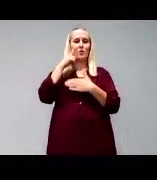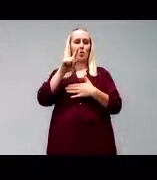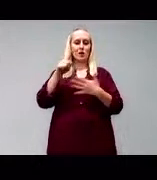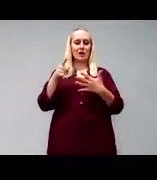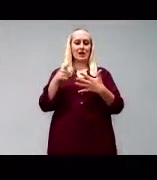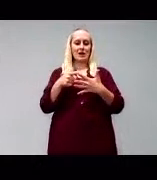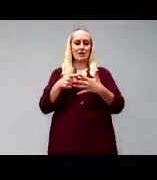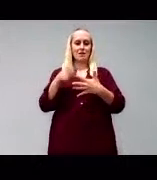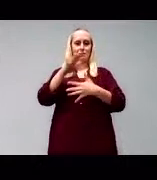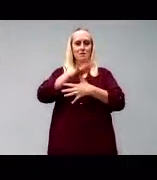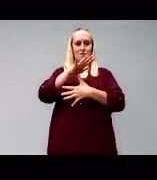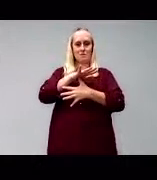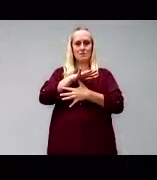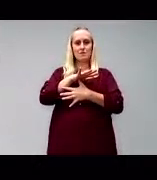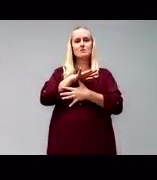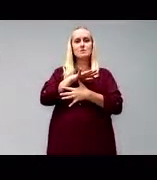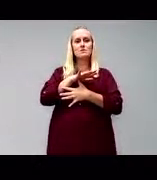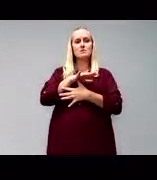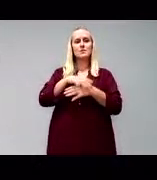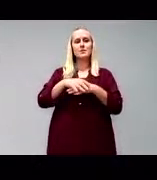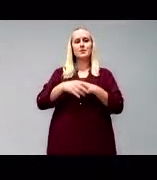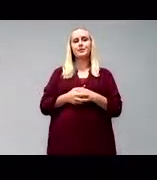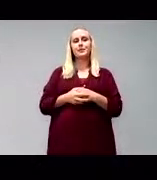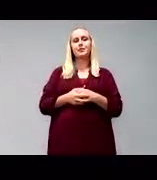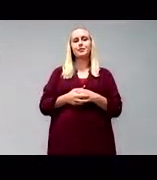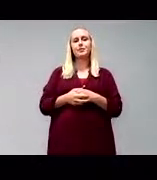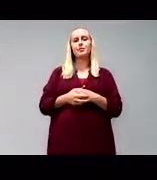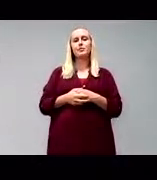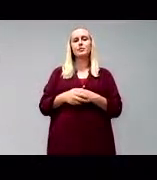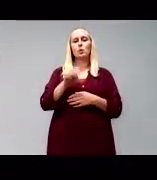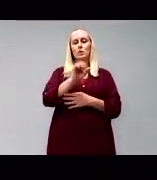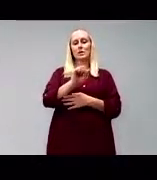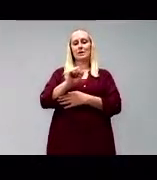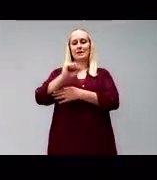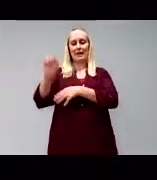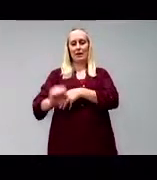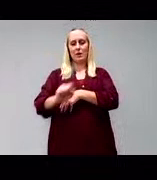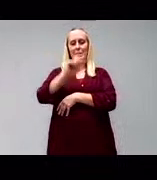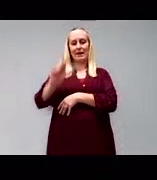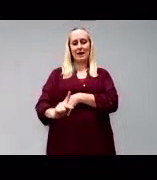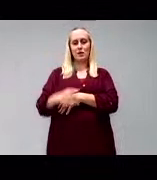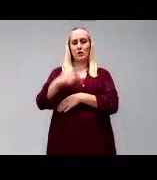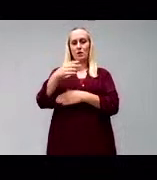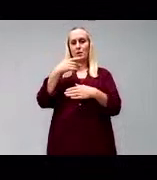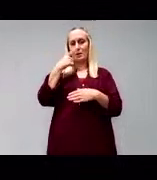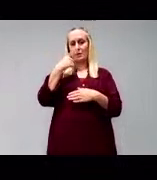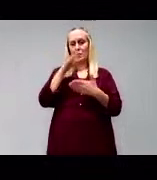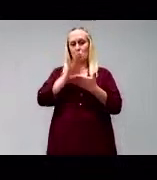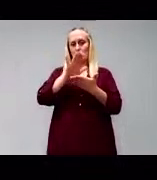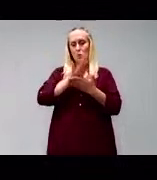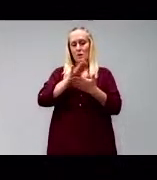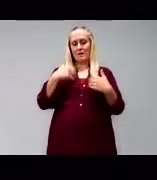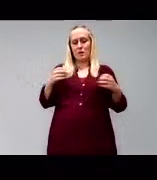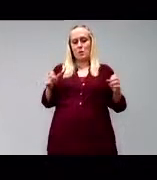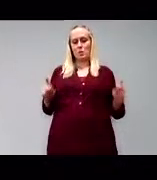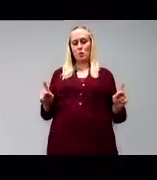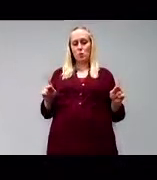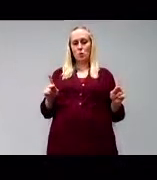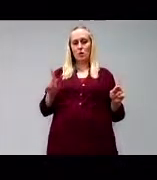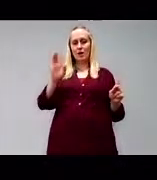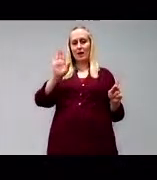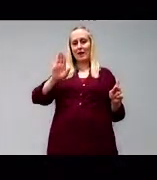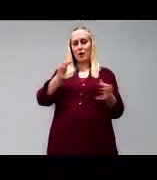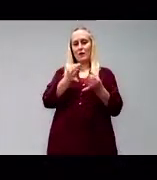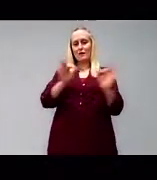entire district in two-year programs of study. So Salem-Keizer Public School students have the opportunity, as part of their free and